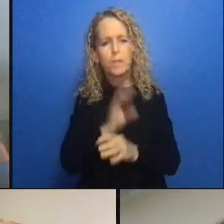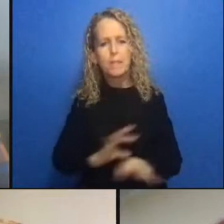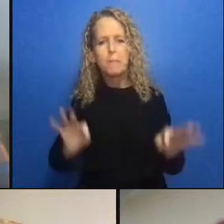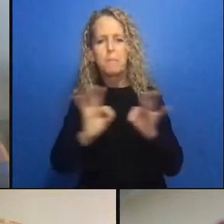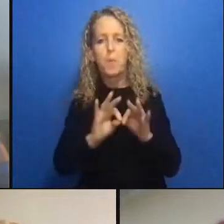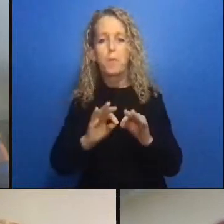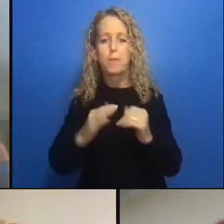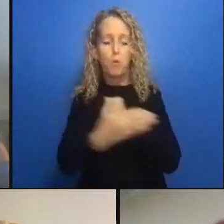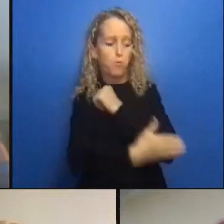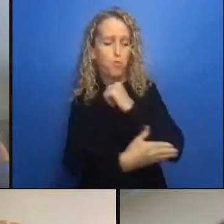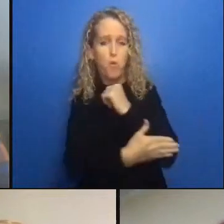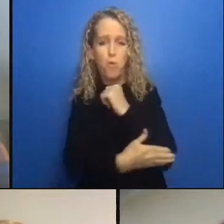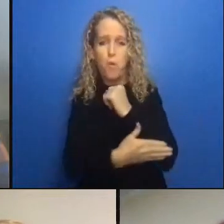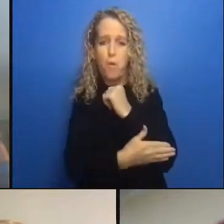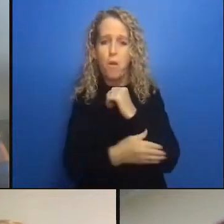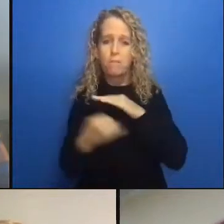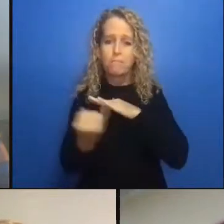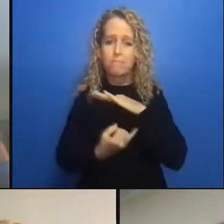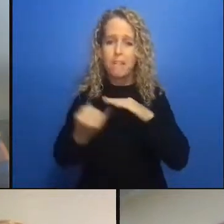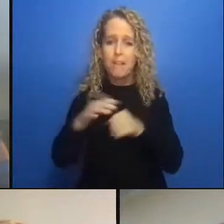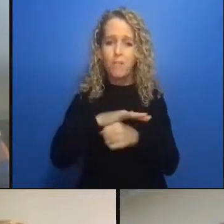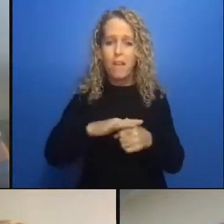They really have to concentrate on them.